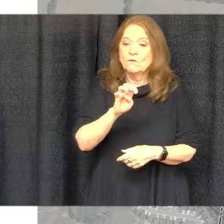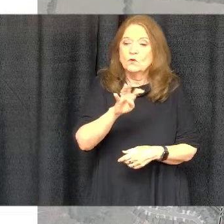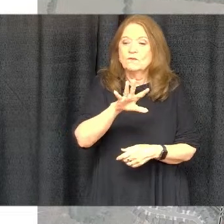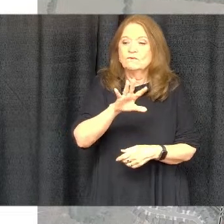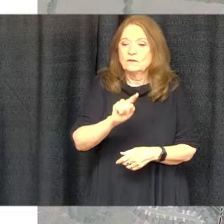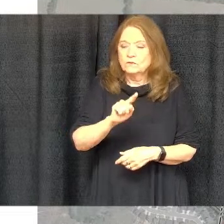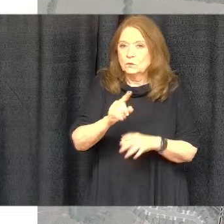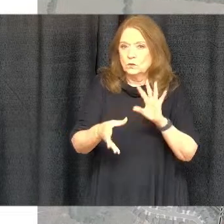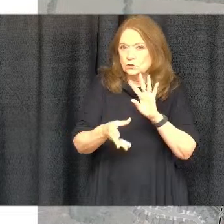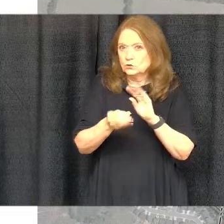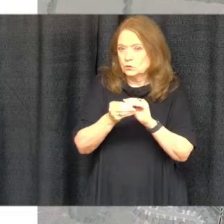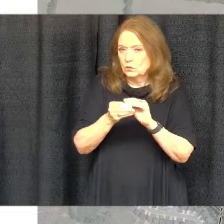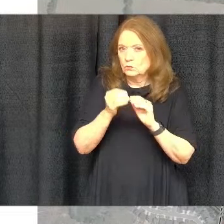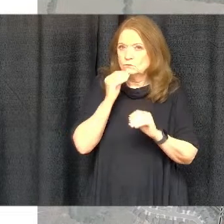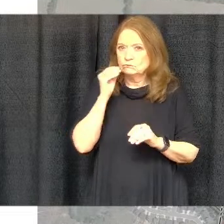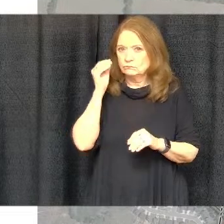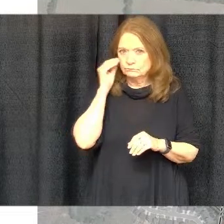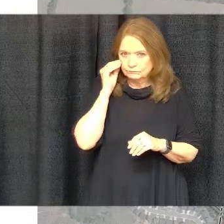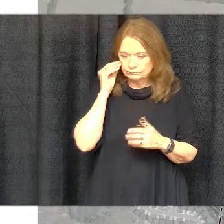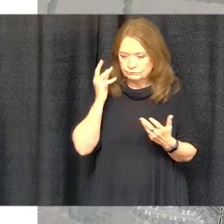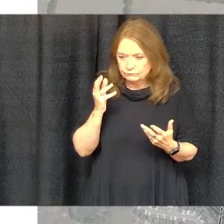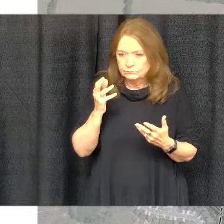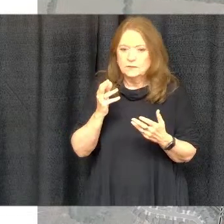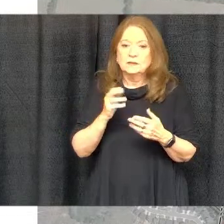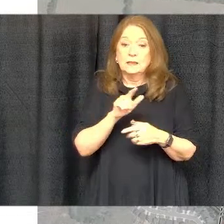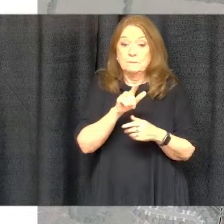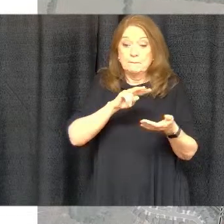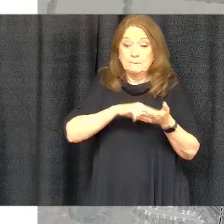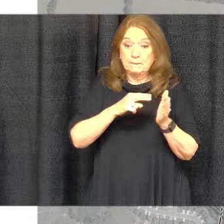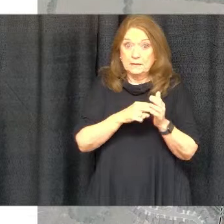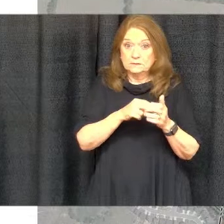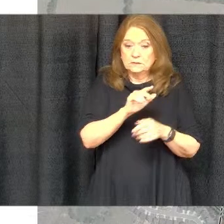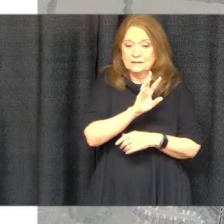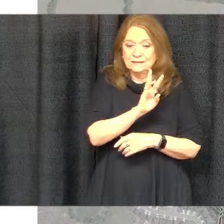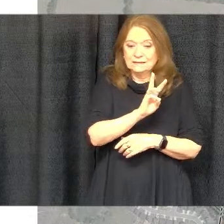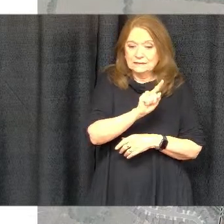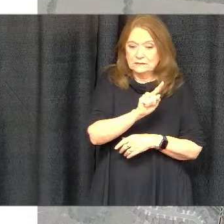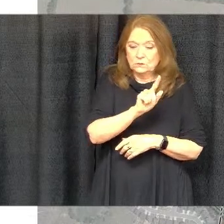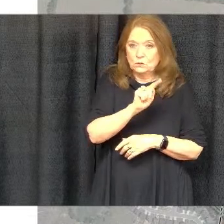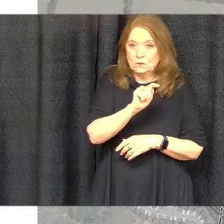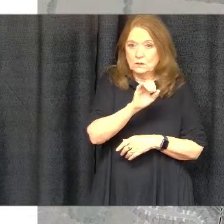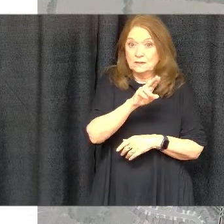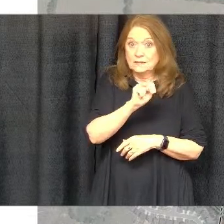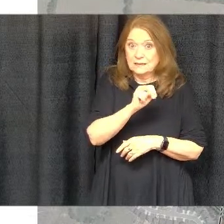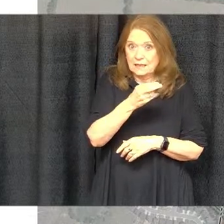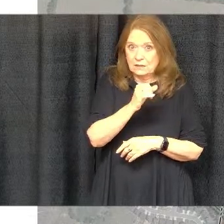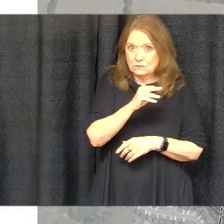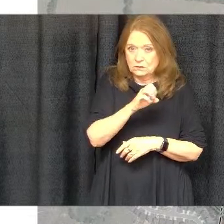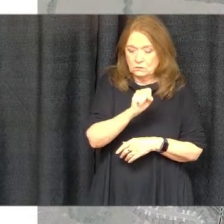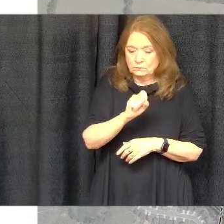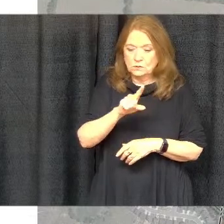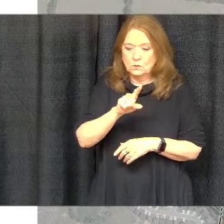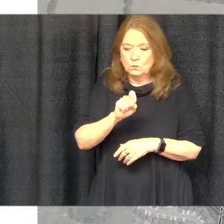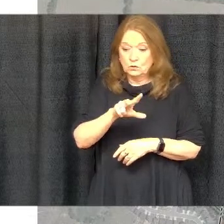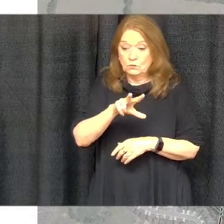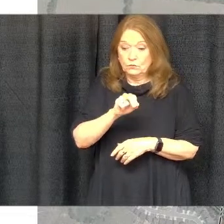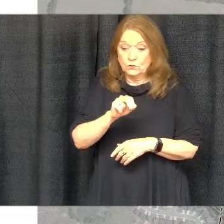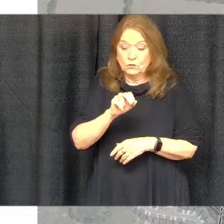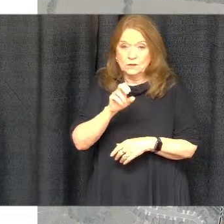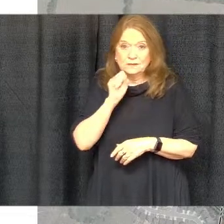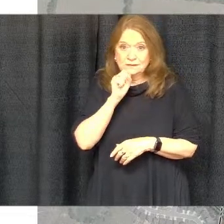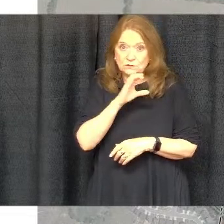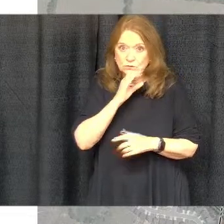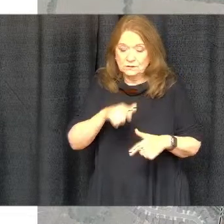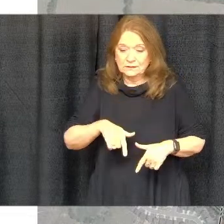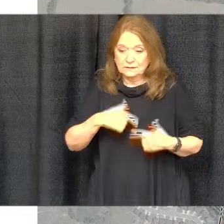451 total residential uses. That's broken down into 61 townhouses, 130 senior living and a